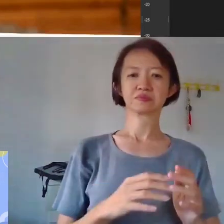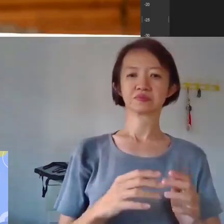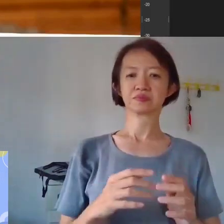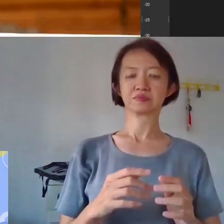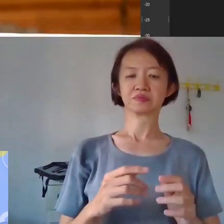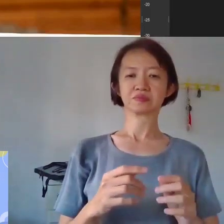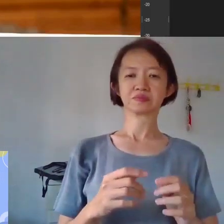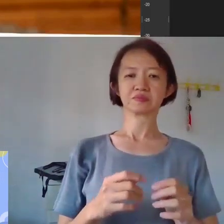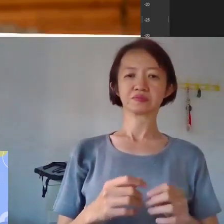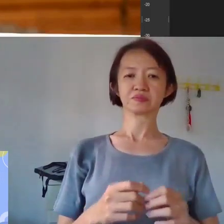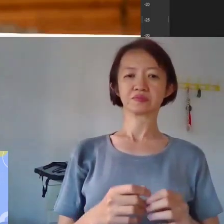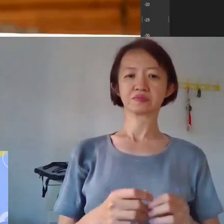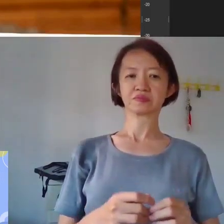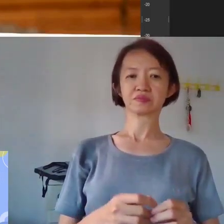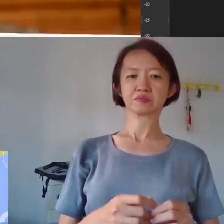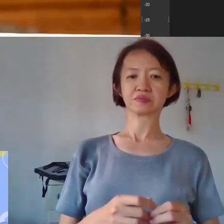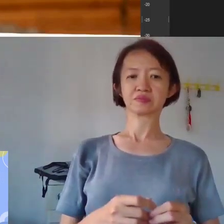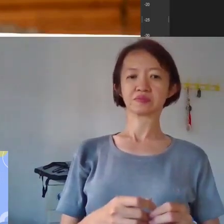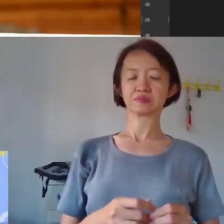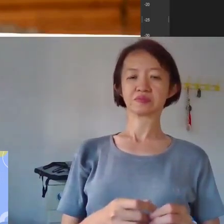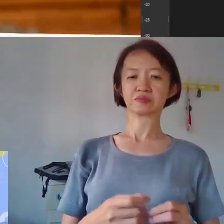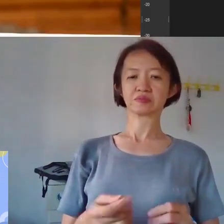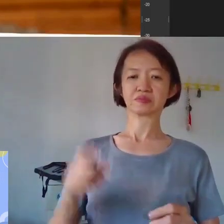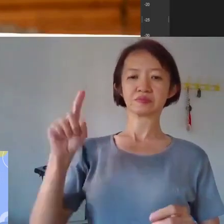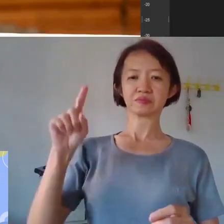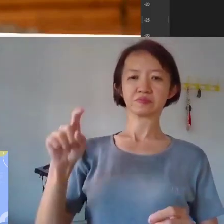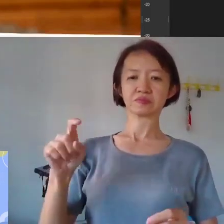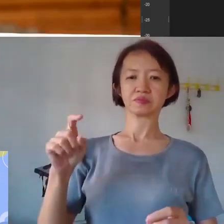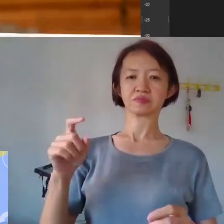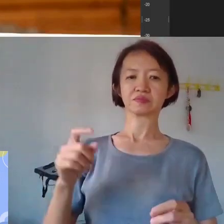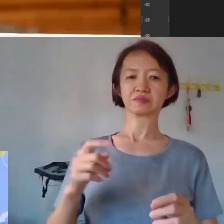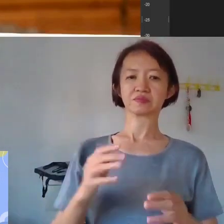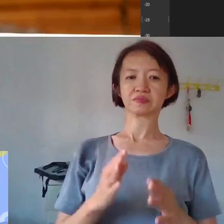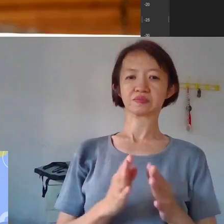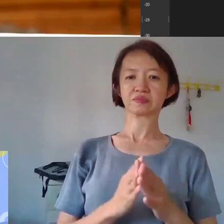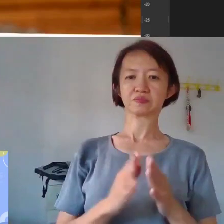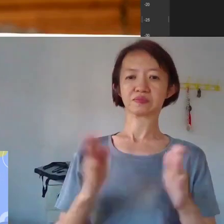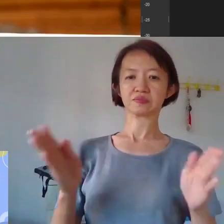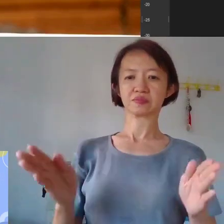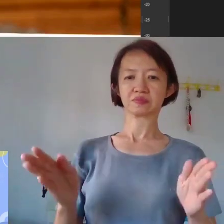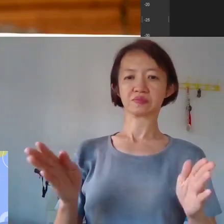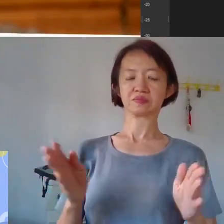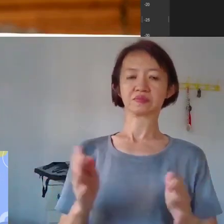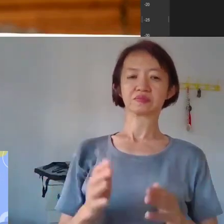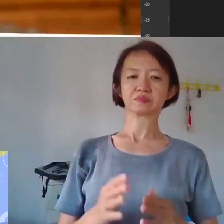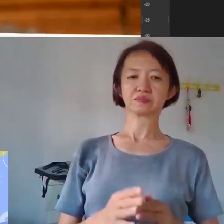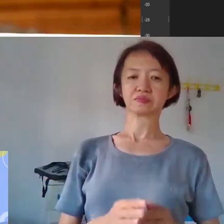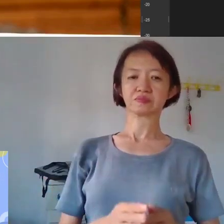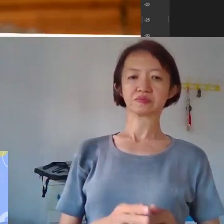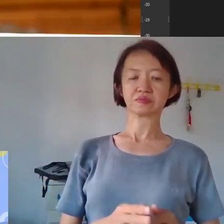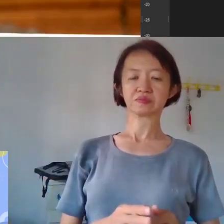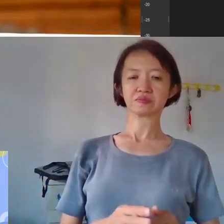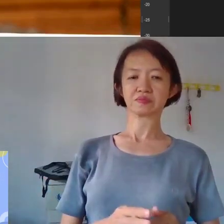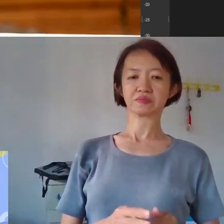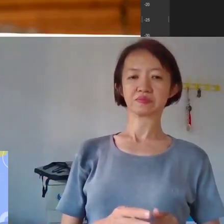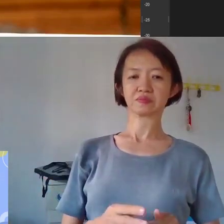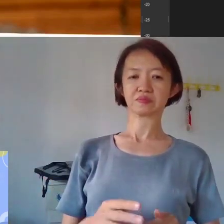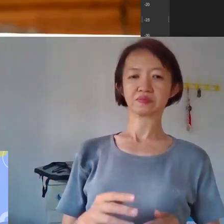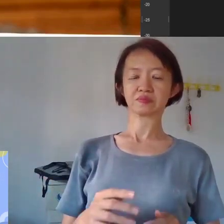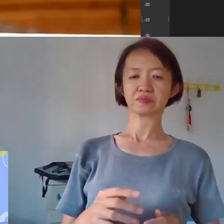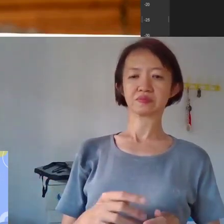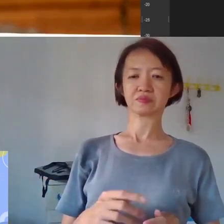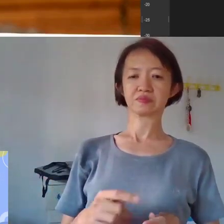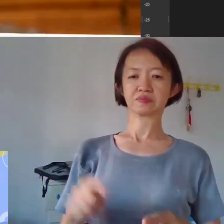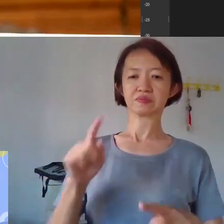here, click S to split, or click over here, split at the playhead, and now apply other effects to this second